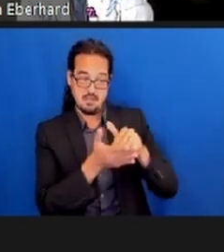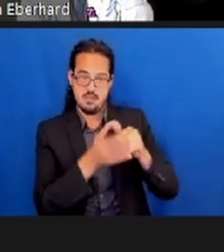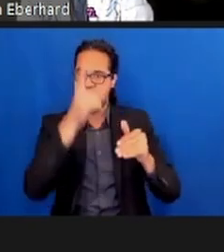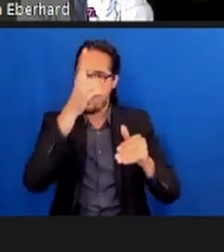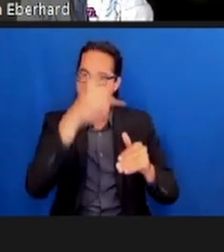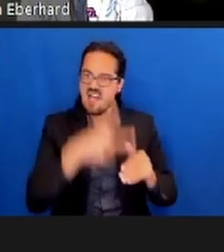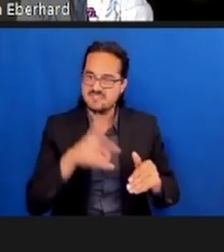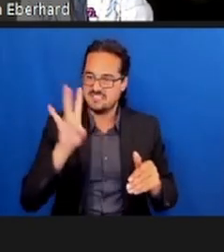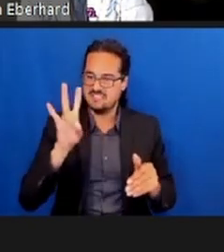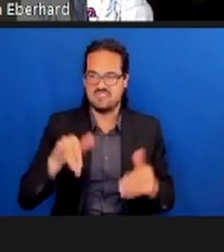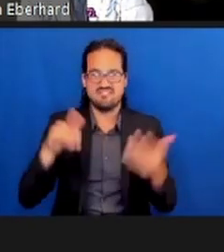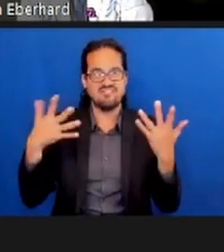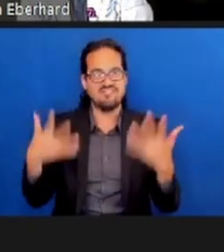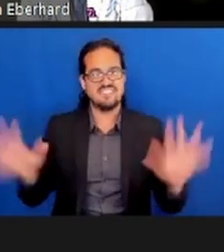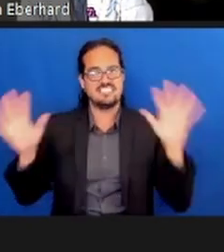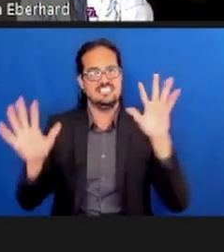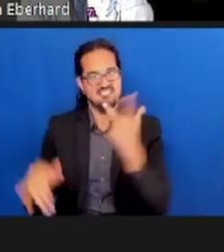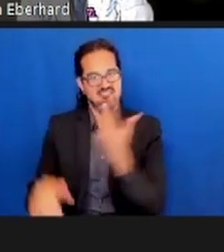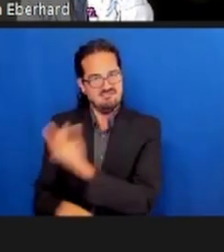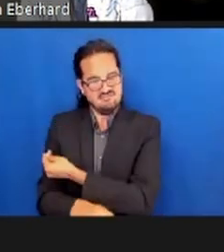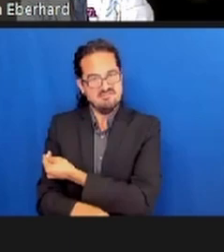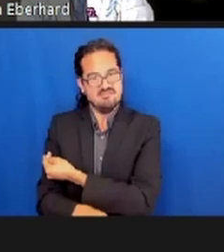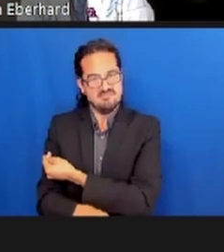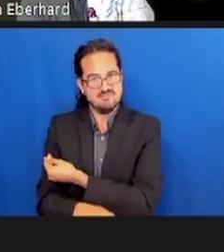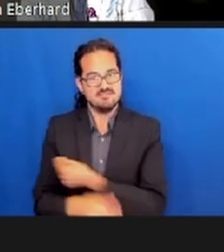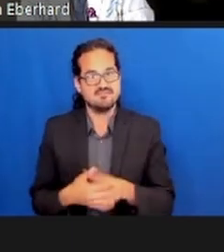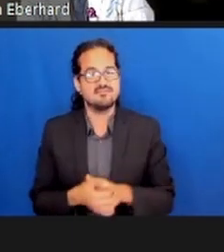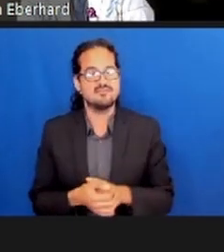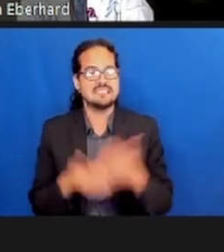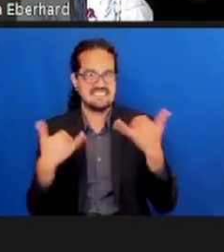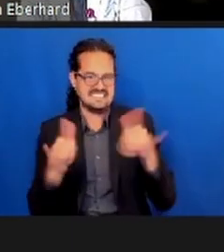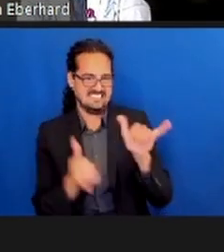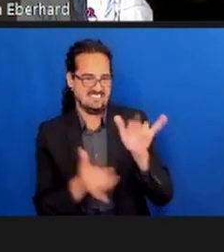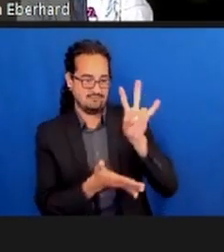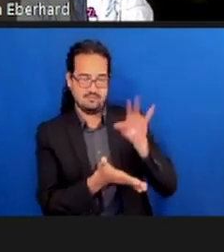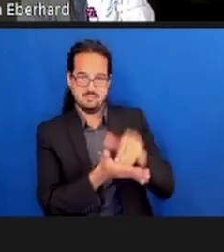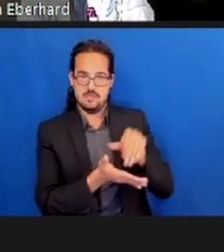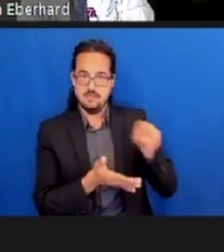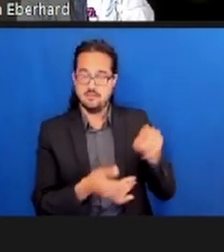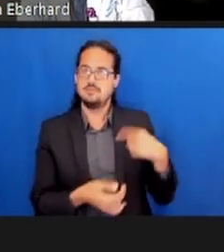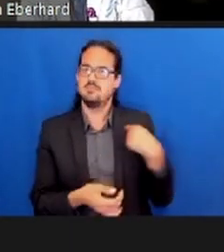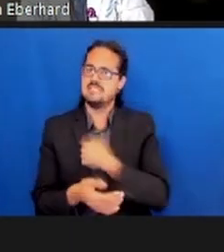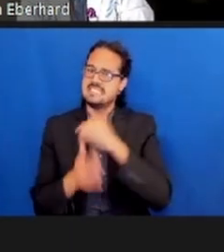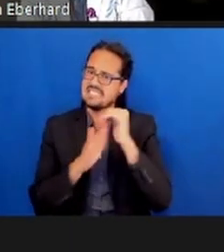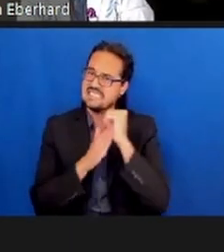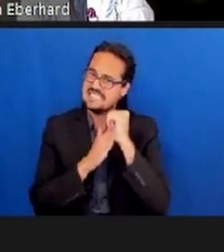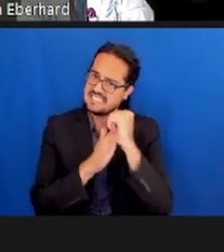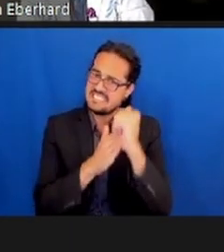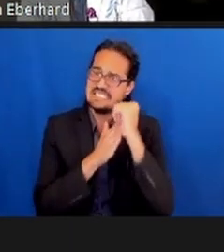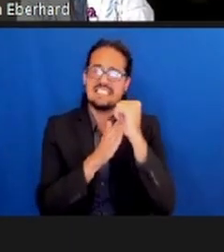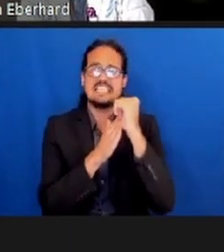the most highly vaccinated group now for that younger age group. Next slide, please.